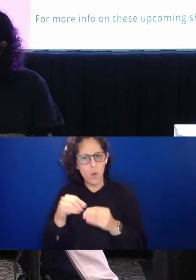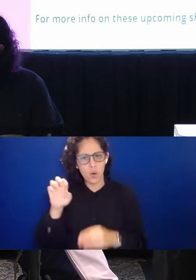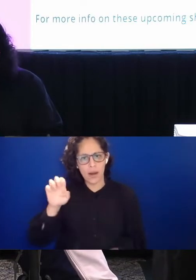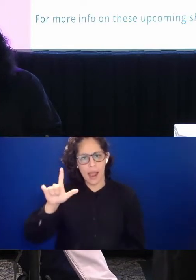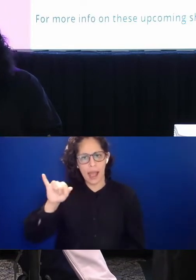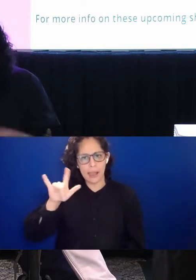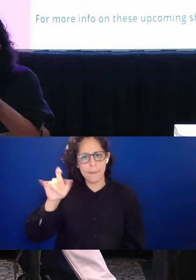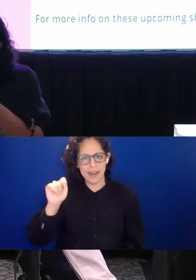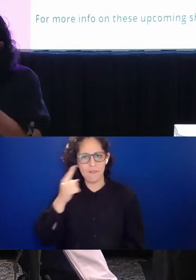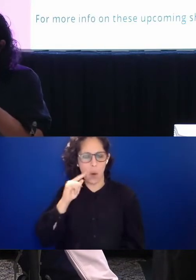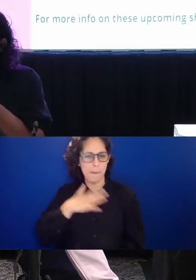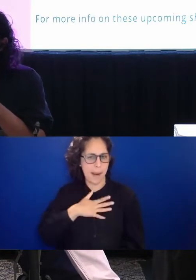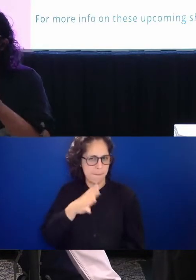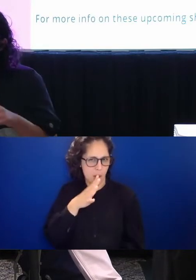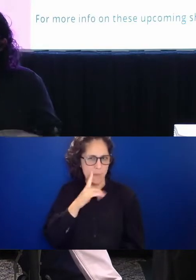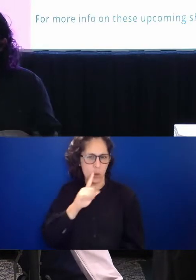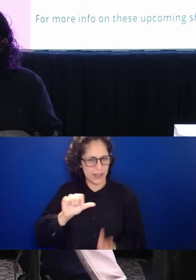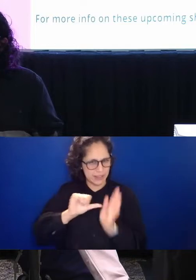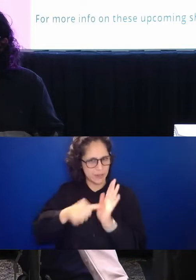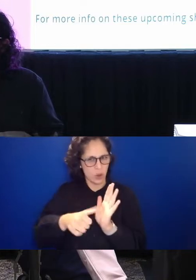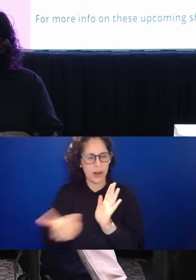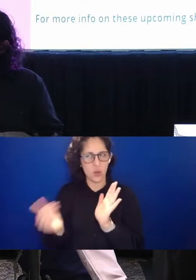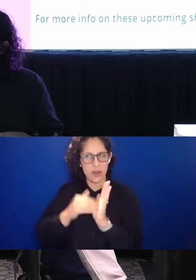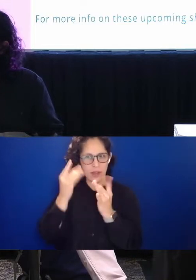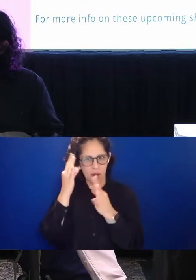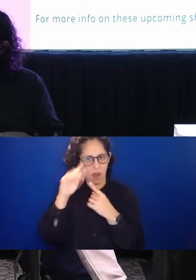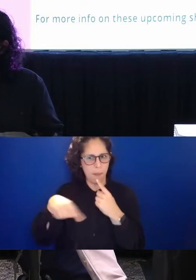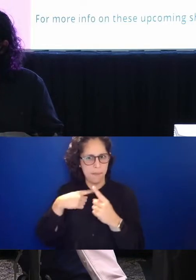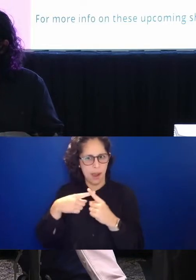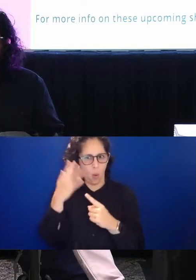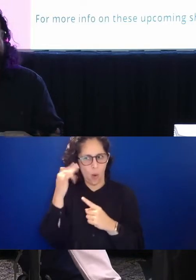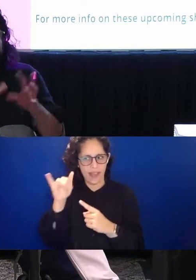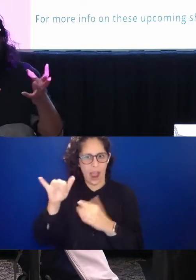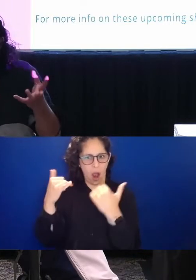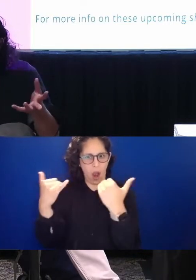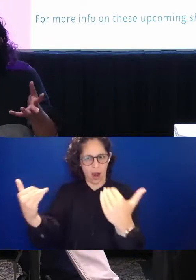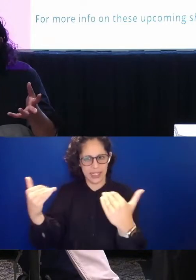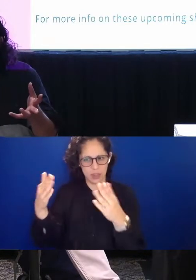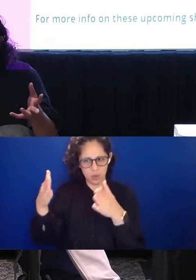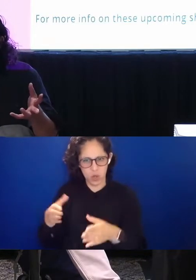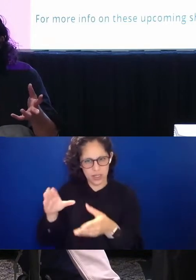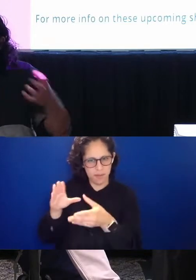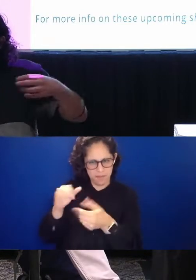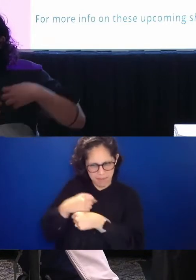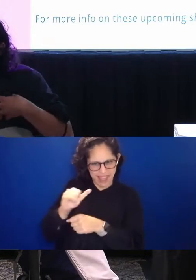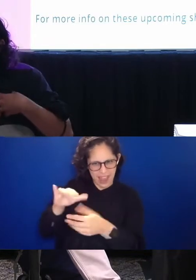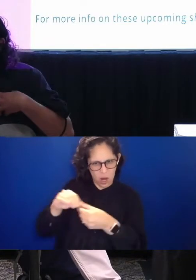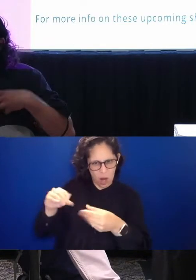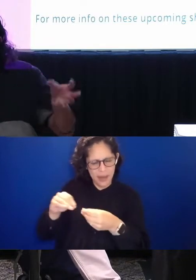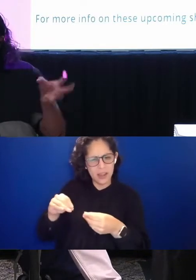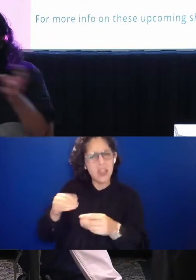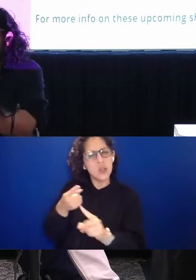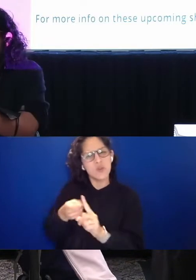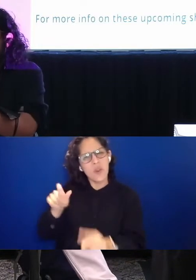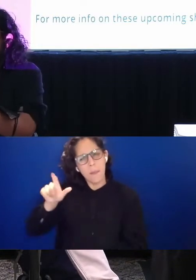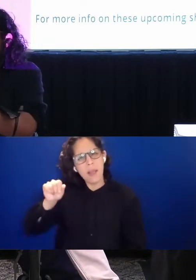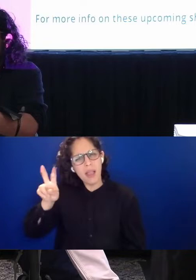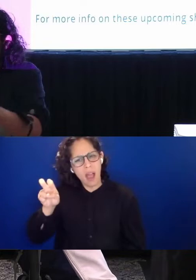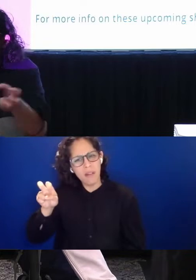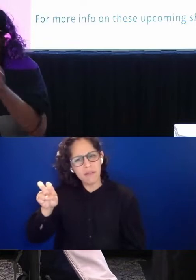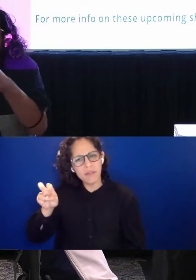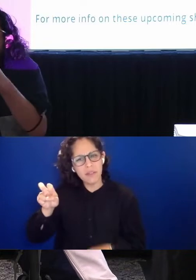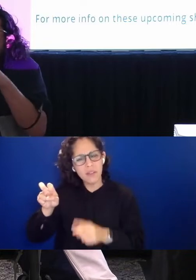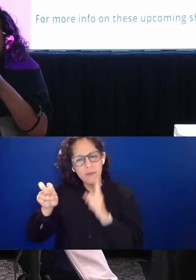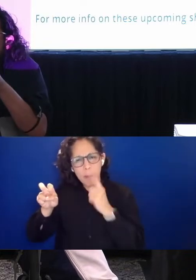work. I like rethought about why that audience member said what they said. And it was out of love for me, not love for my